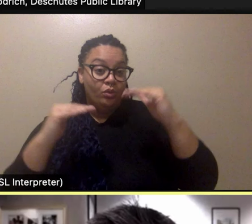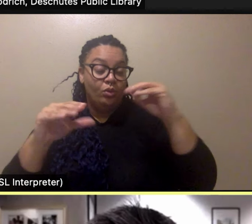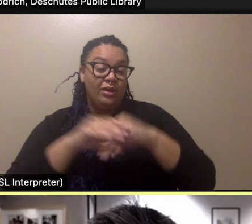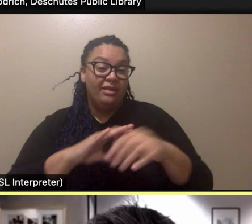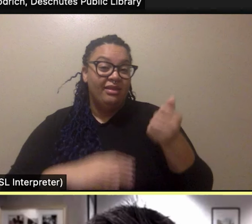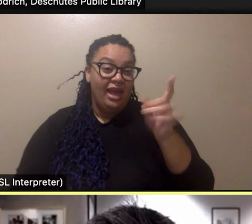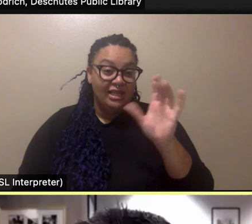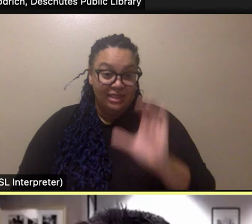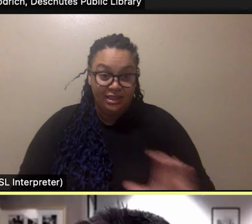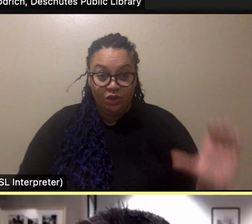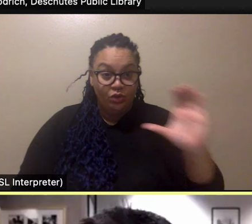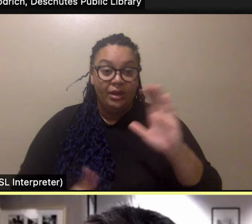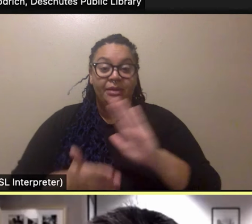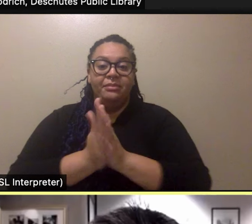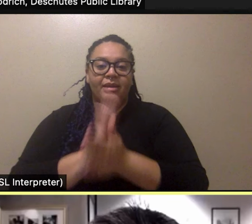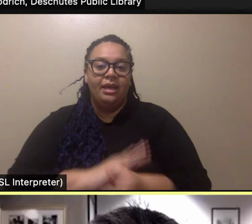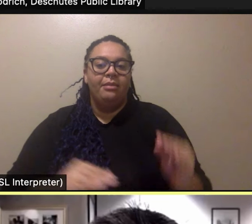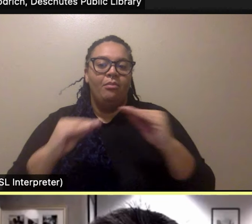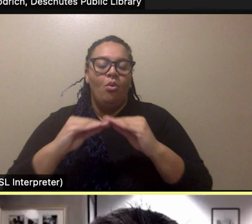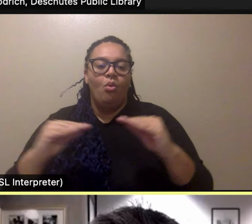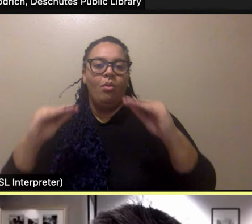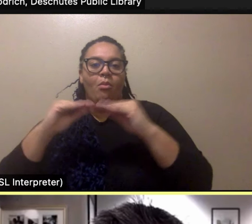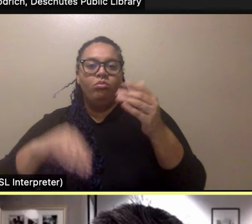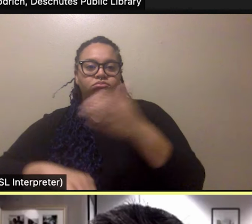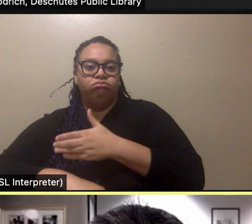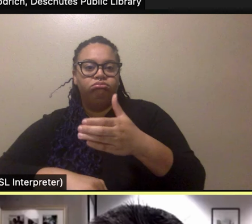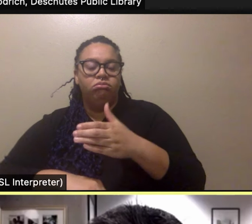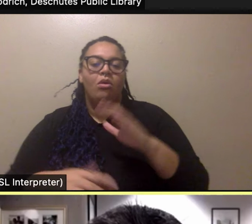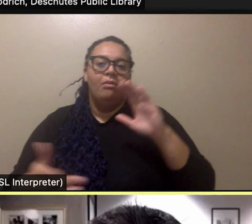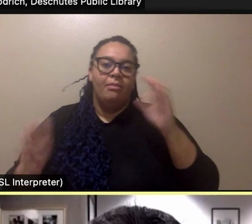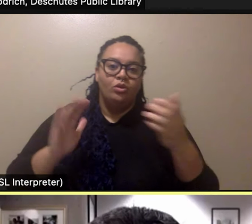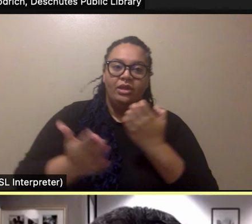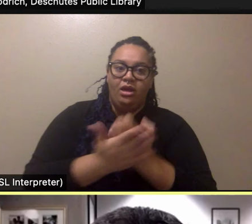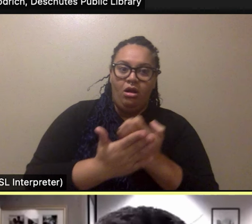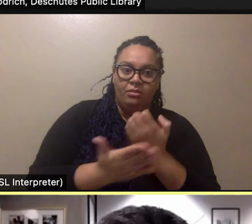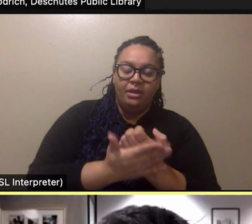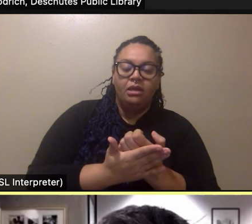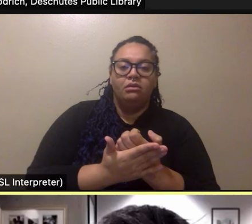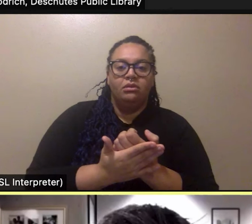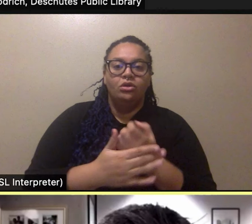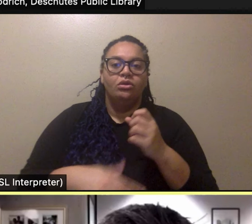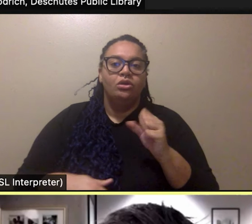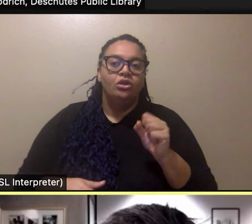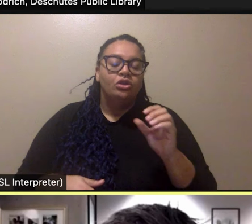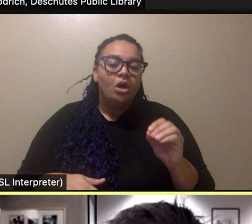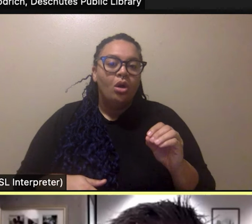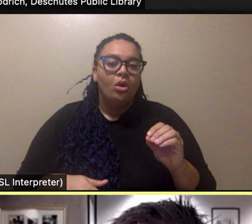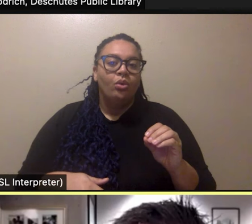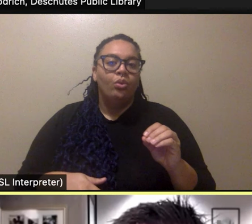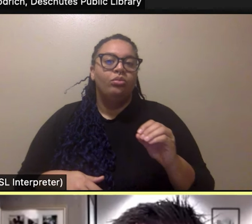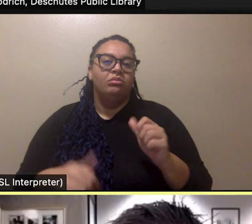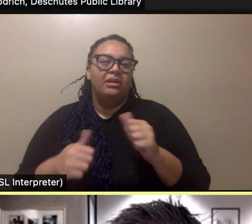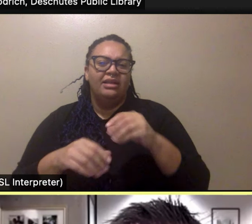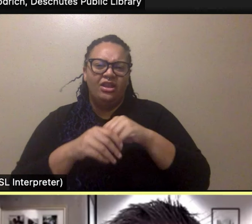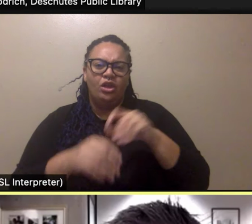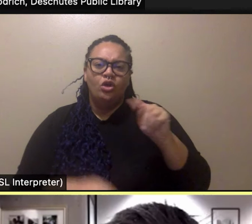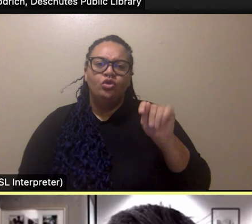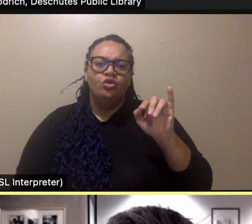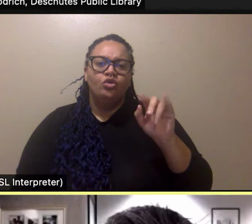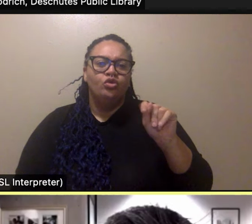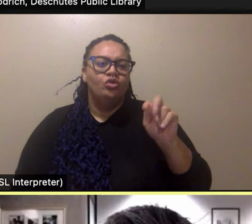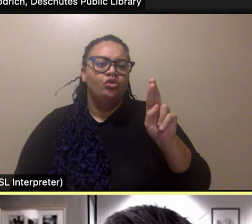It became more and more powerful, more and more integral to the economy, and it accelerated with the triangular trade, which made